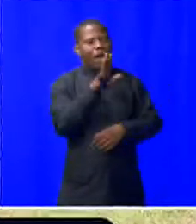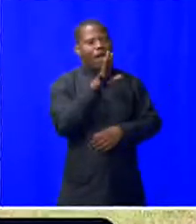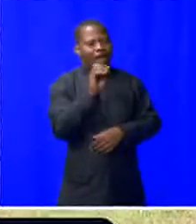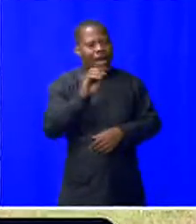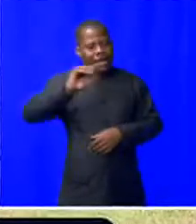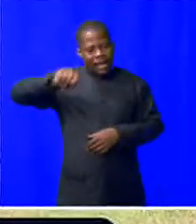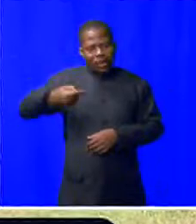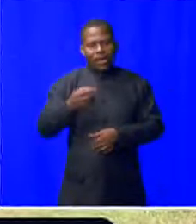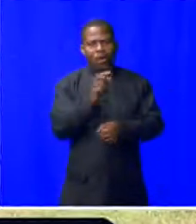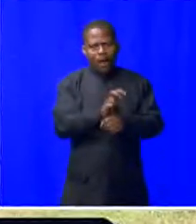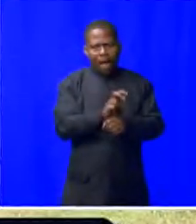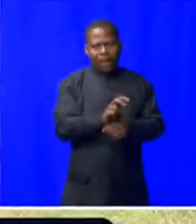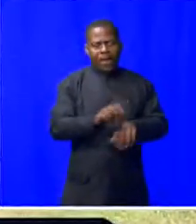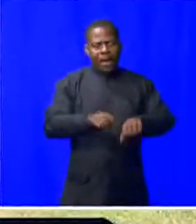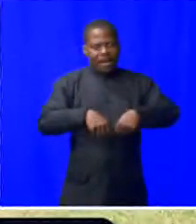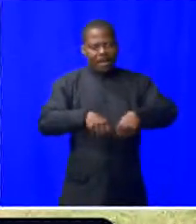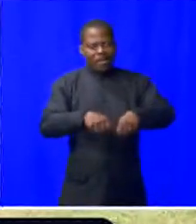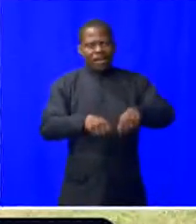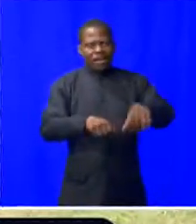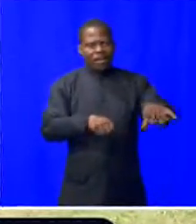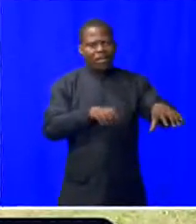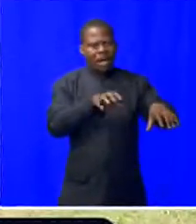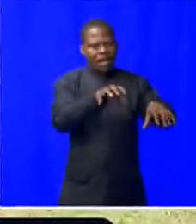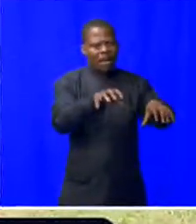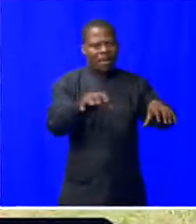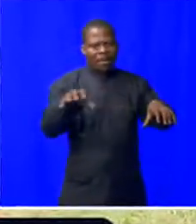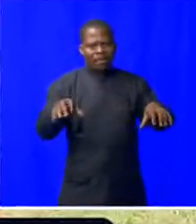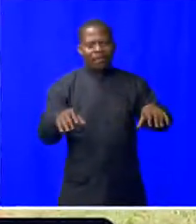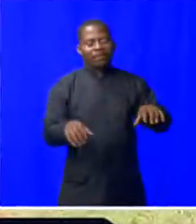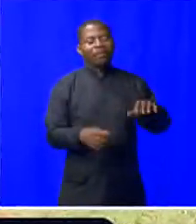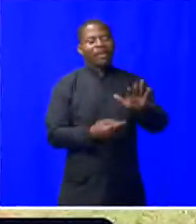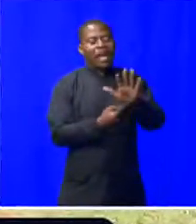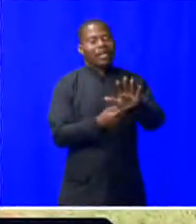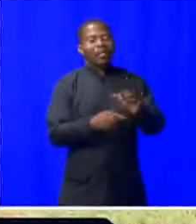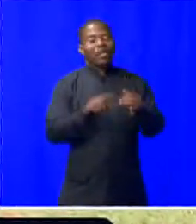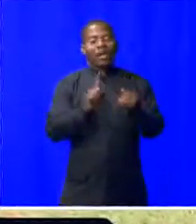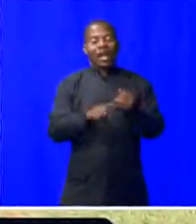sinetinkhundla letimfica letifaka ekhathi mthongwaneni